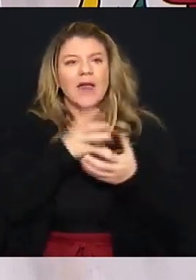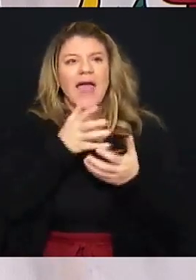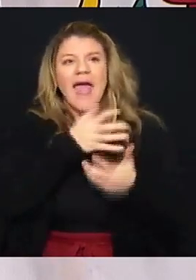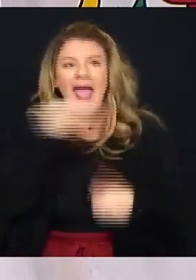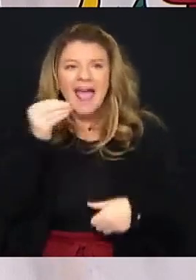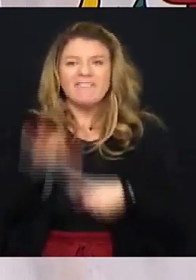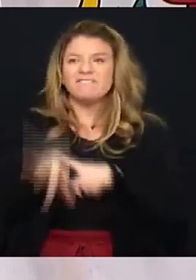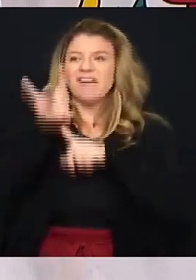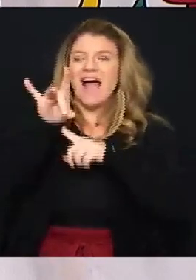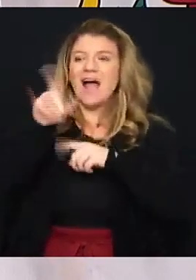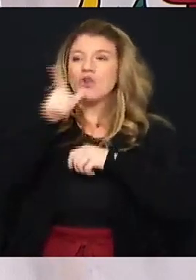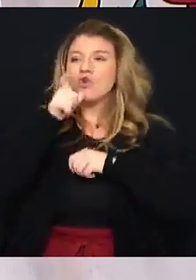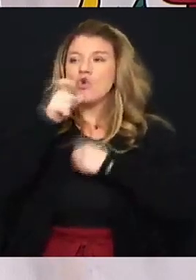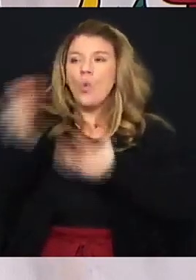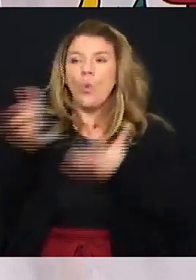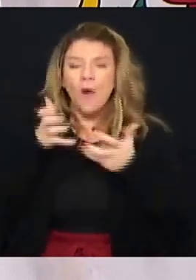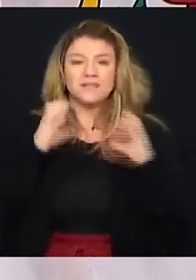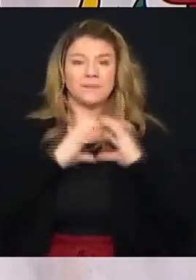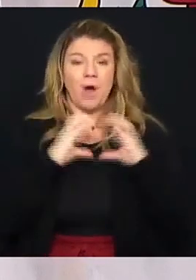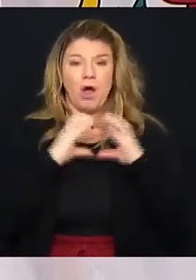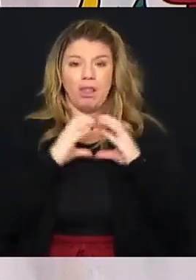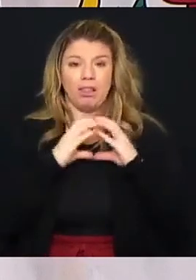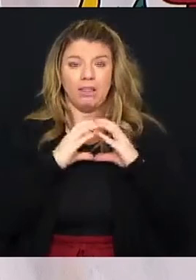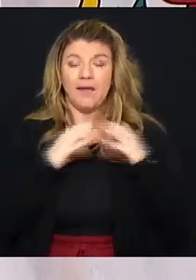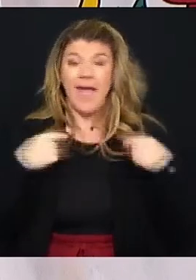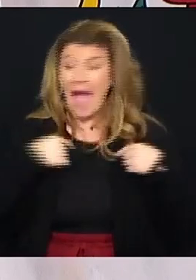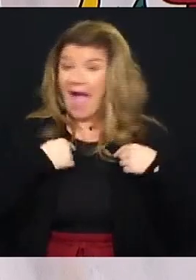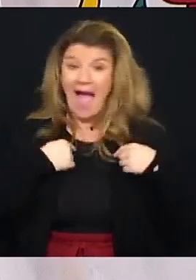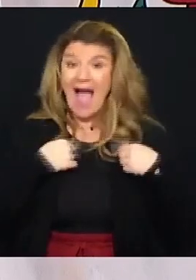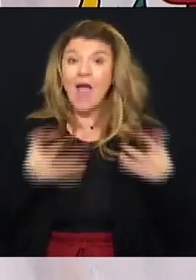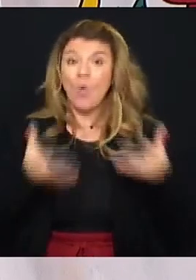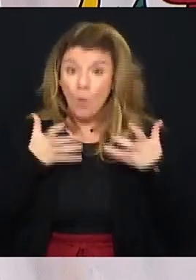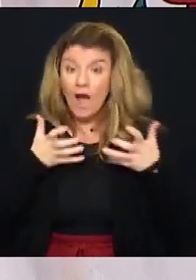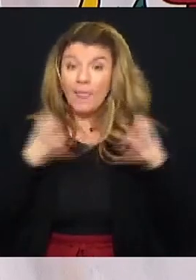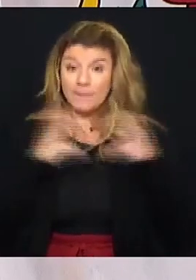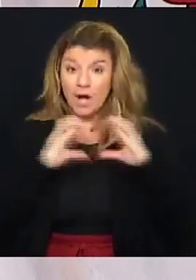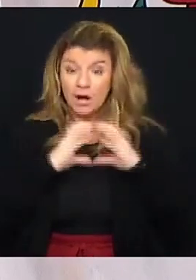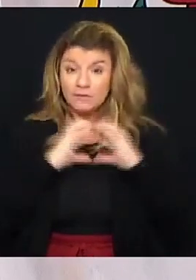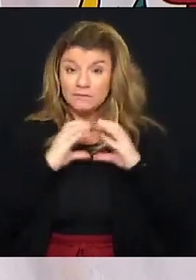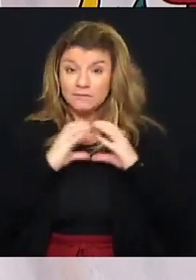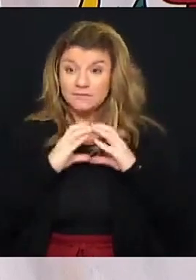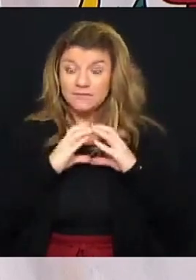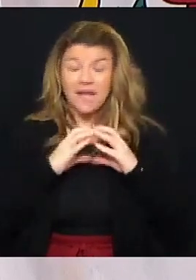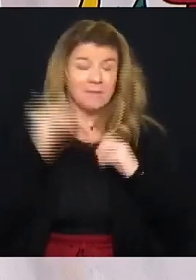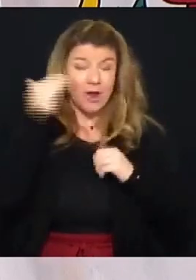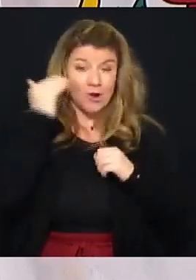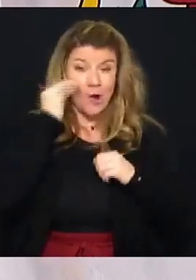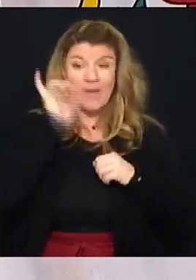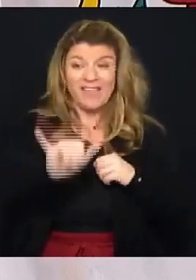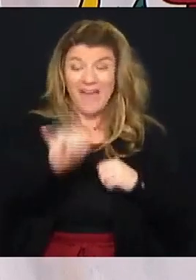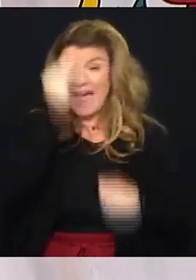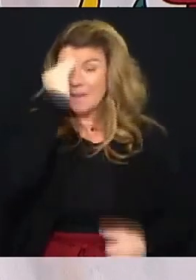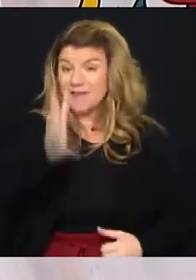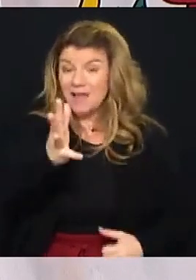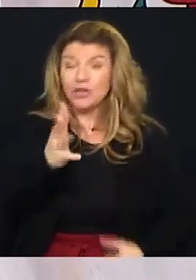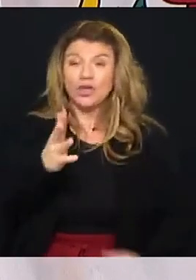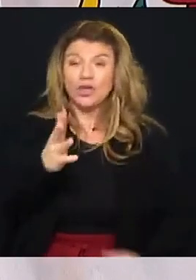told you many, many times, I'm not afraid to want the ball. But with all this and everything, I tell